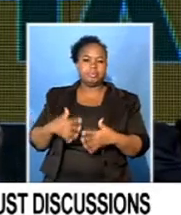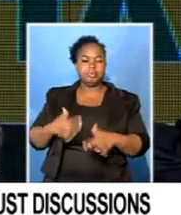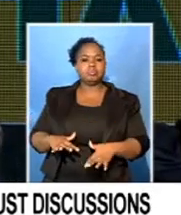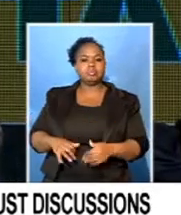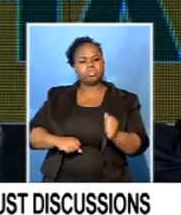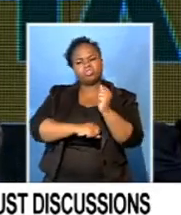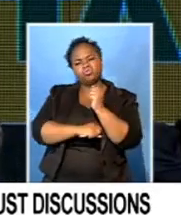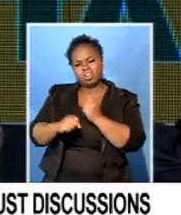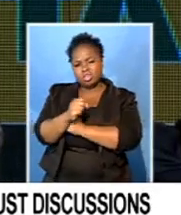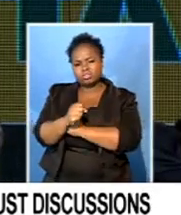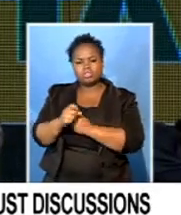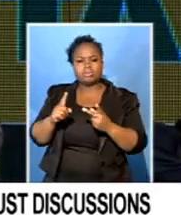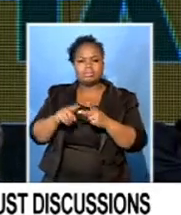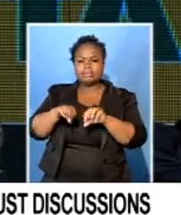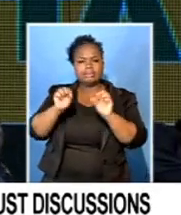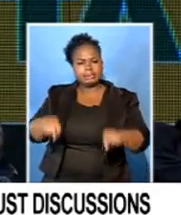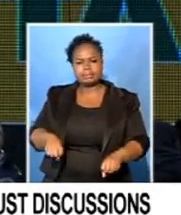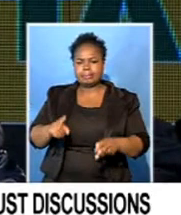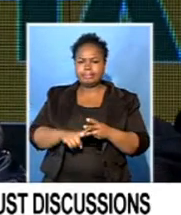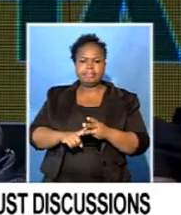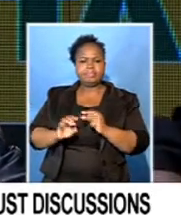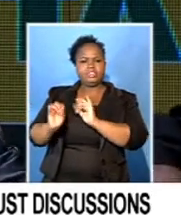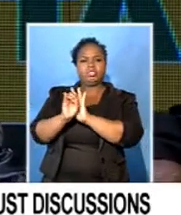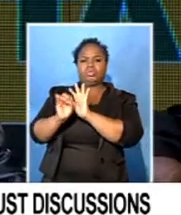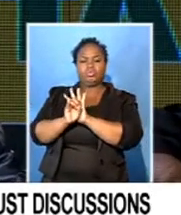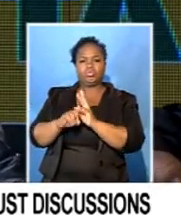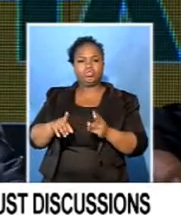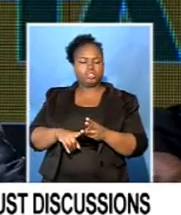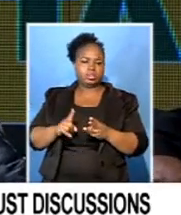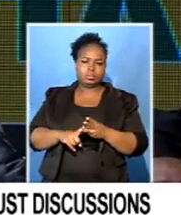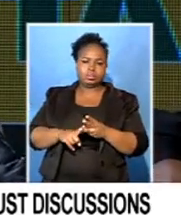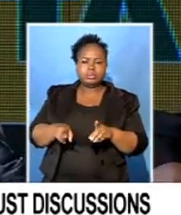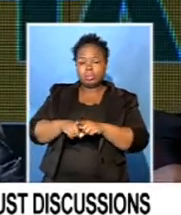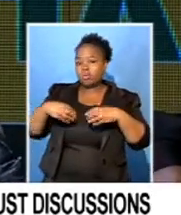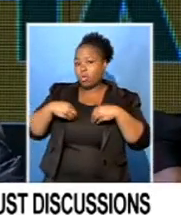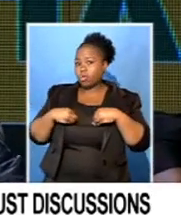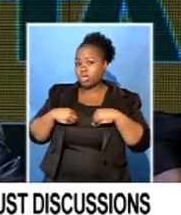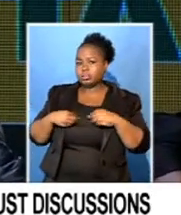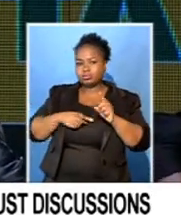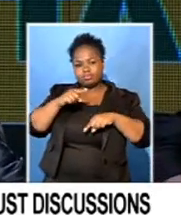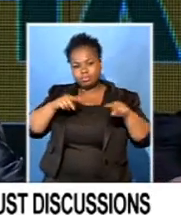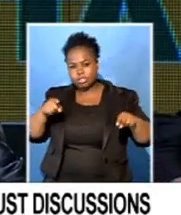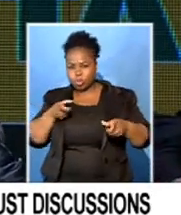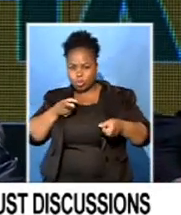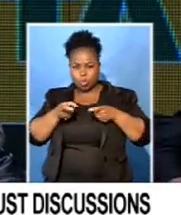the structure, system, institutions, and patterns of ownership and control of